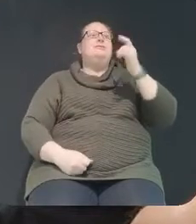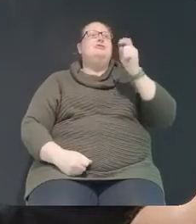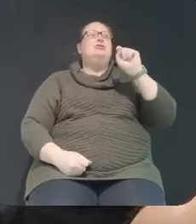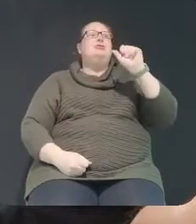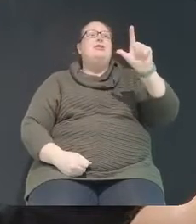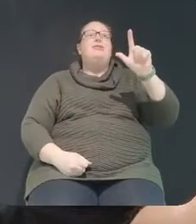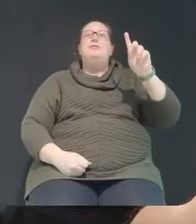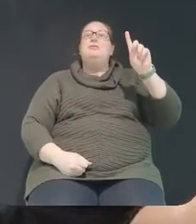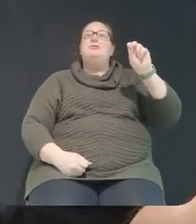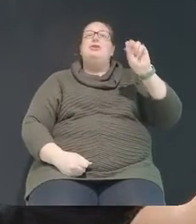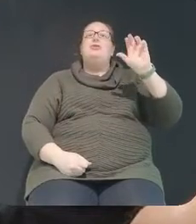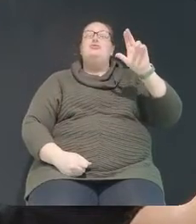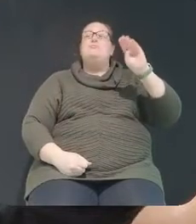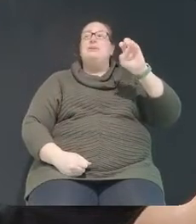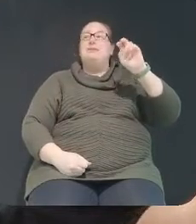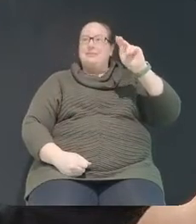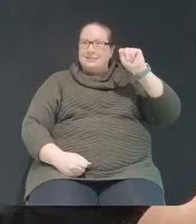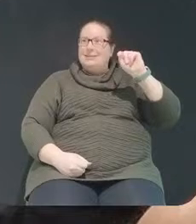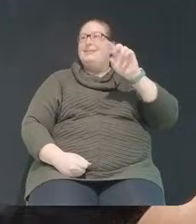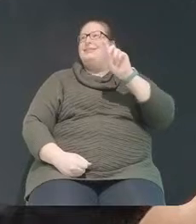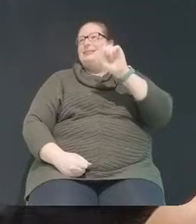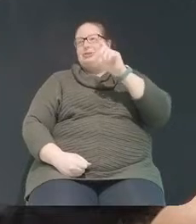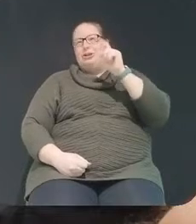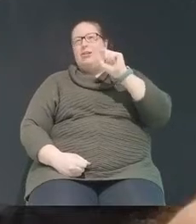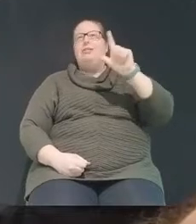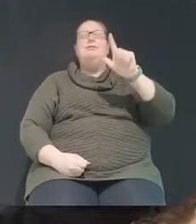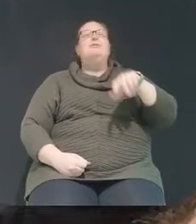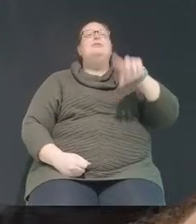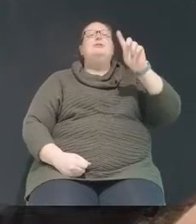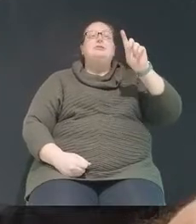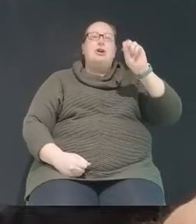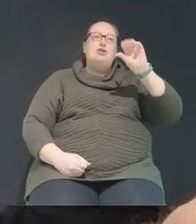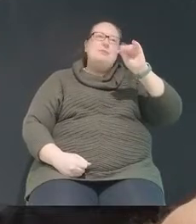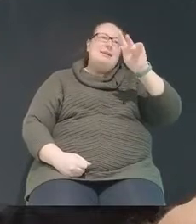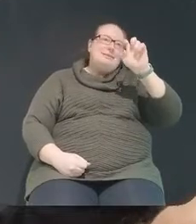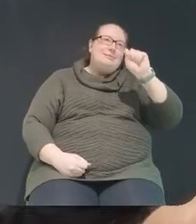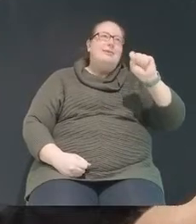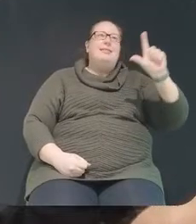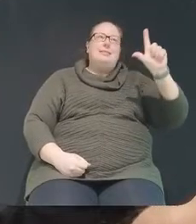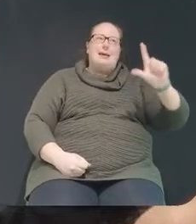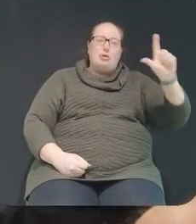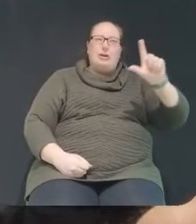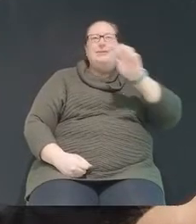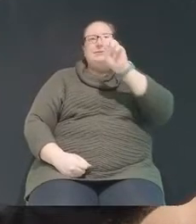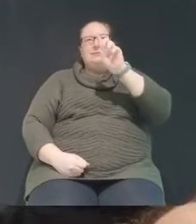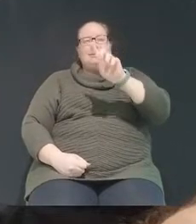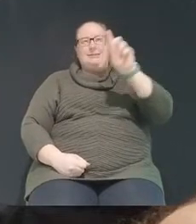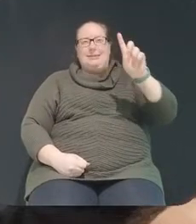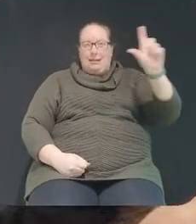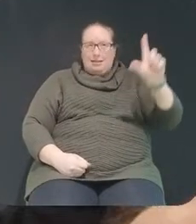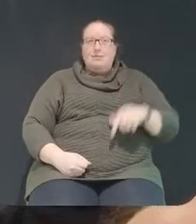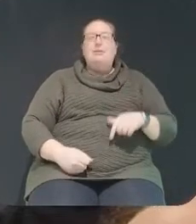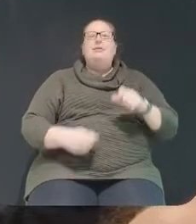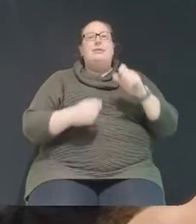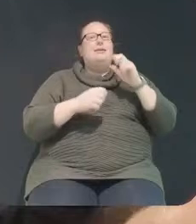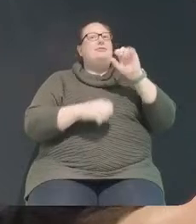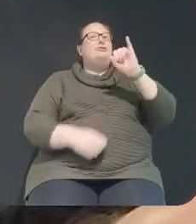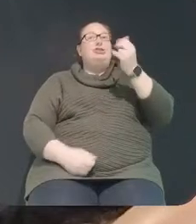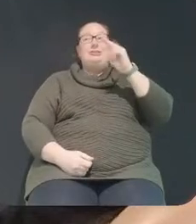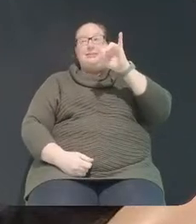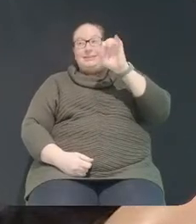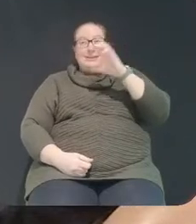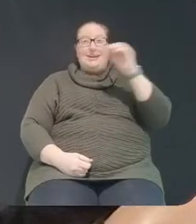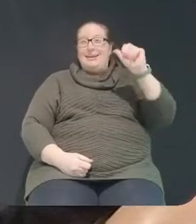in the Digital Document Library at the Seattle Municipal Archives that was put together by Jeanie and Anne, and that had all